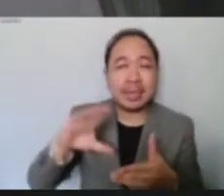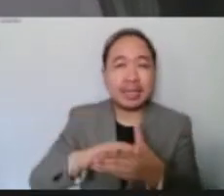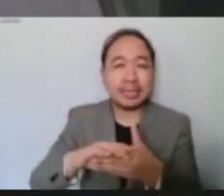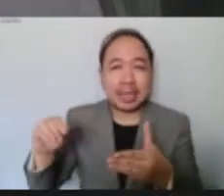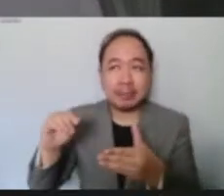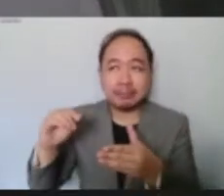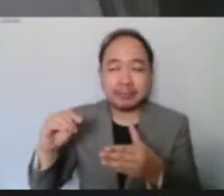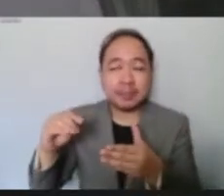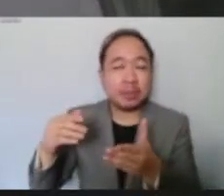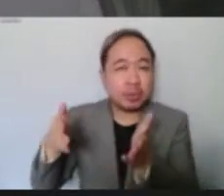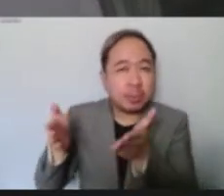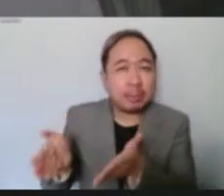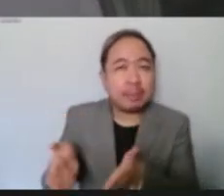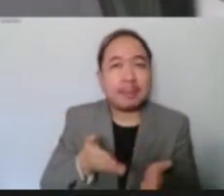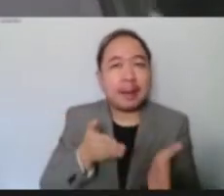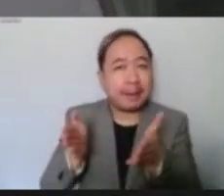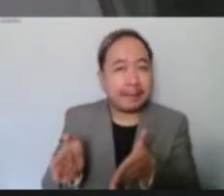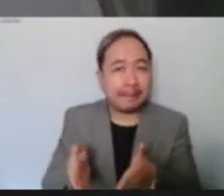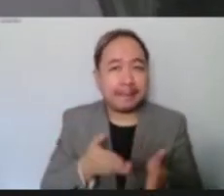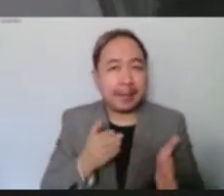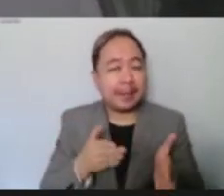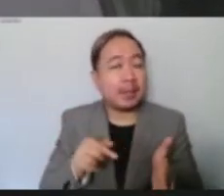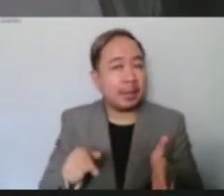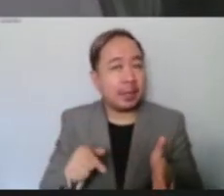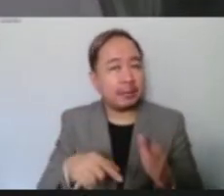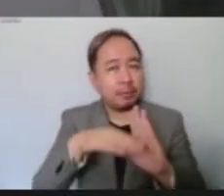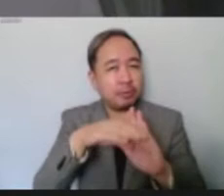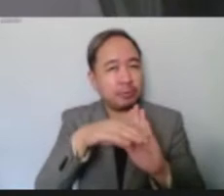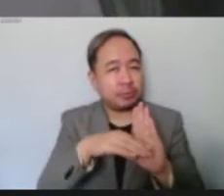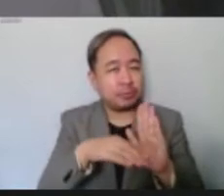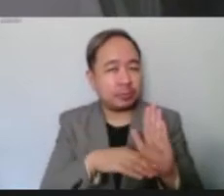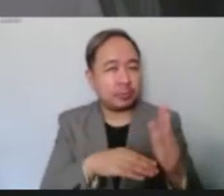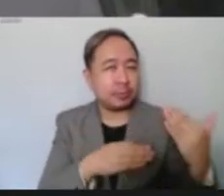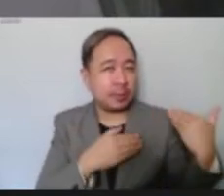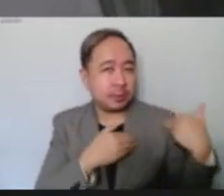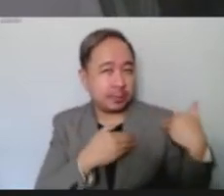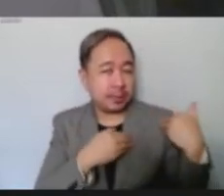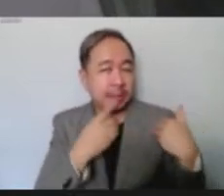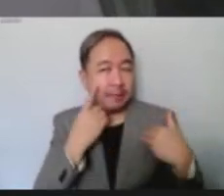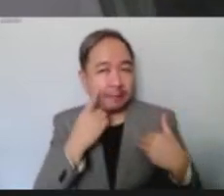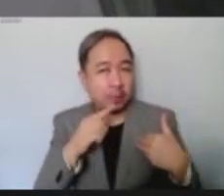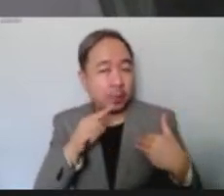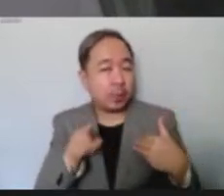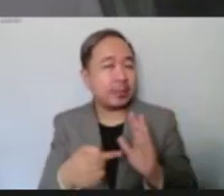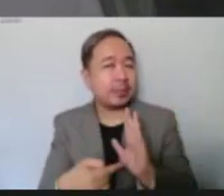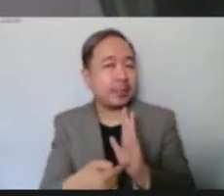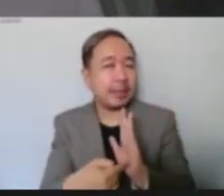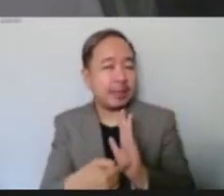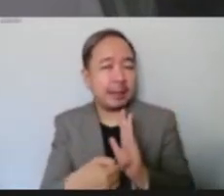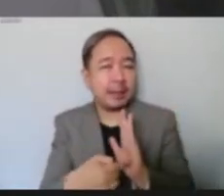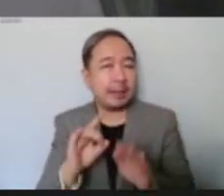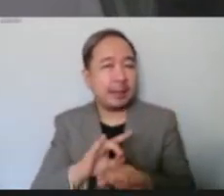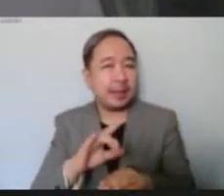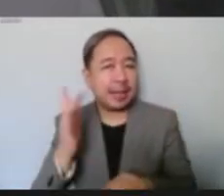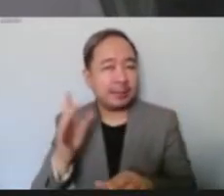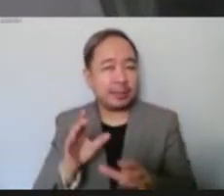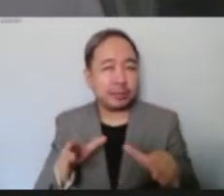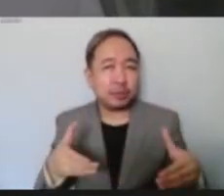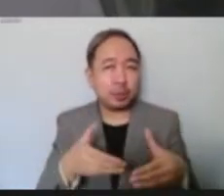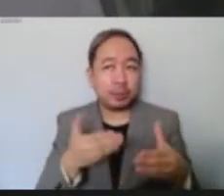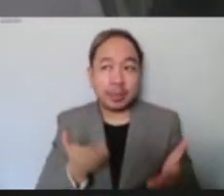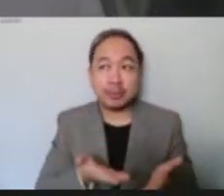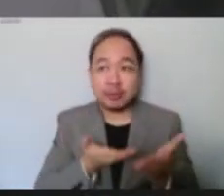as appropriate of the terms of reference of the technical expert group and to submit them to member states